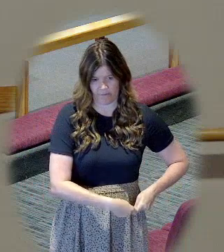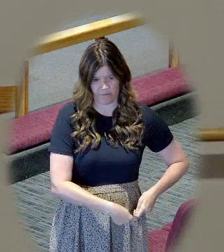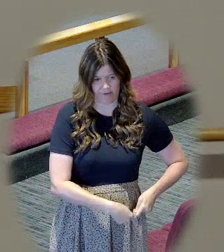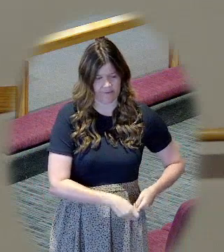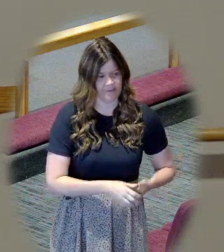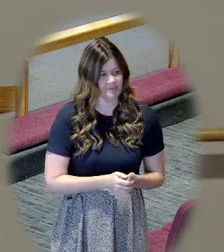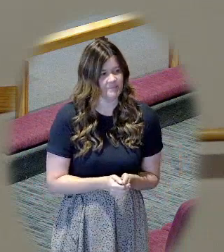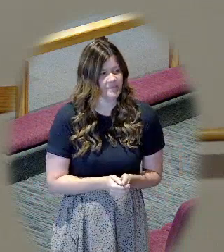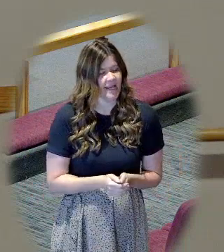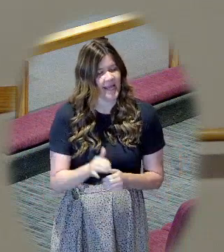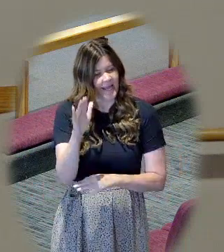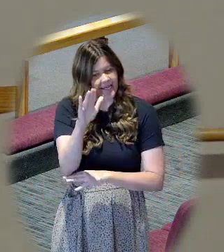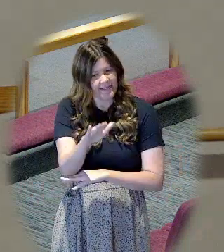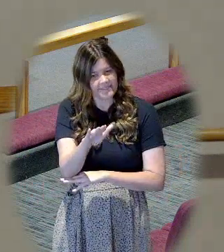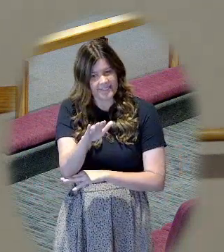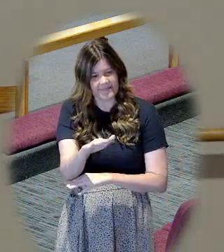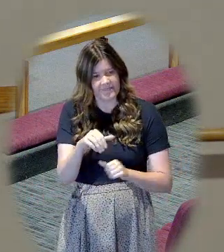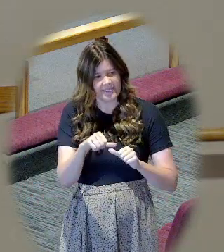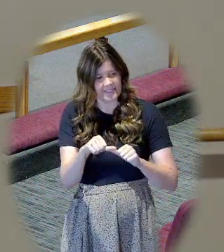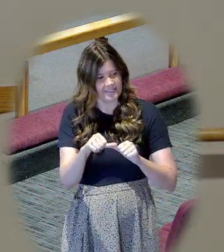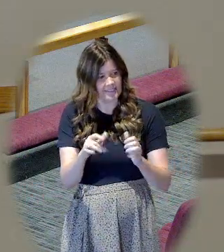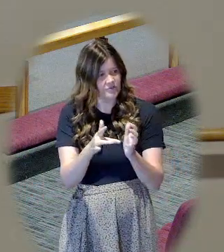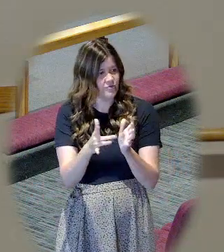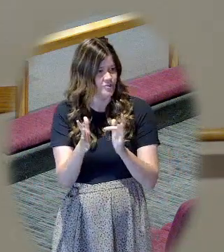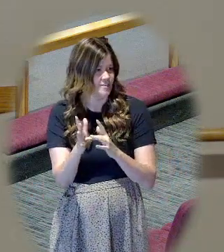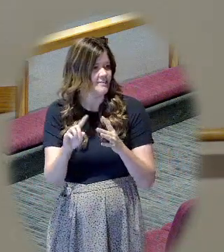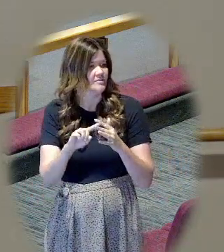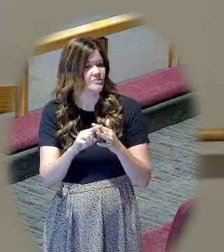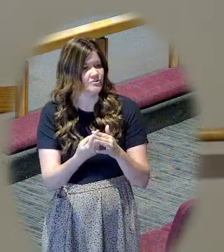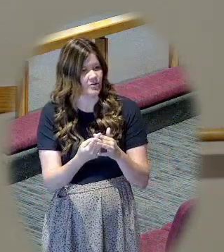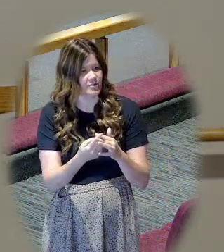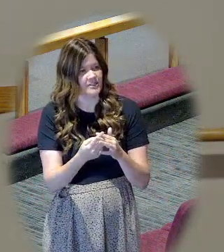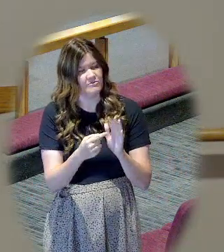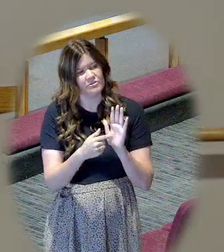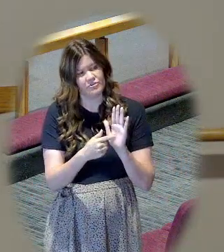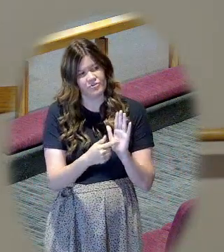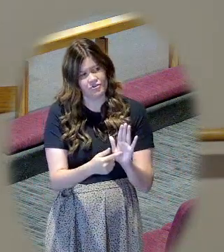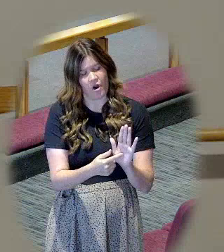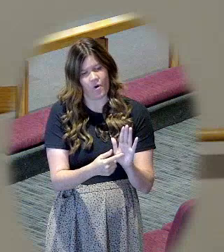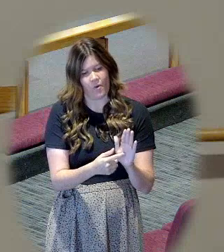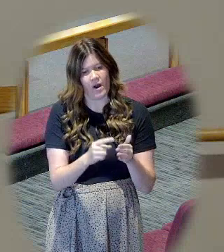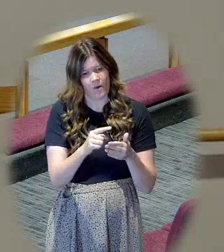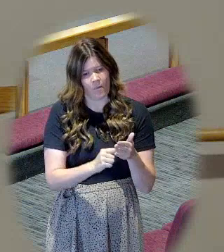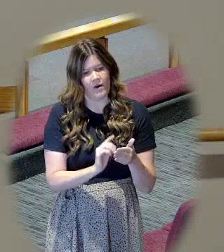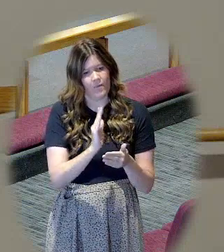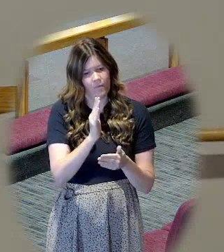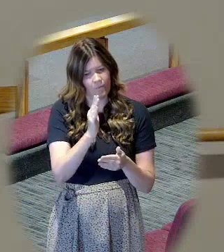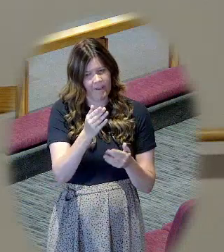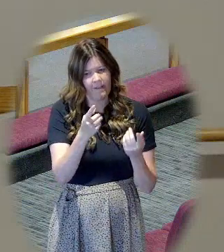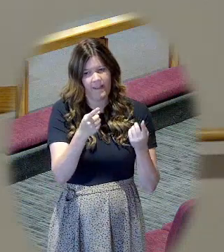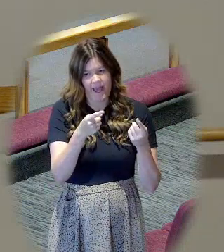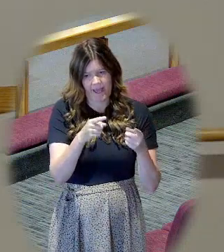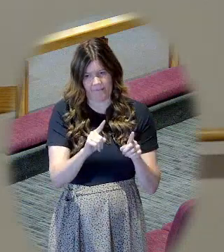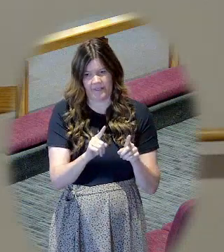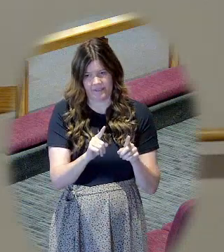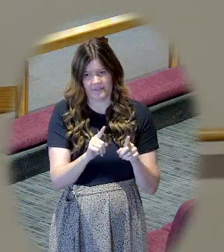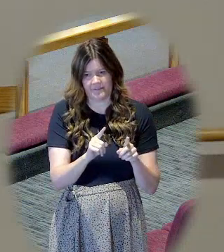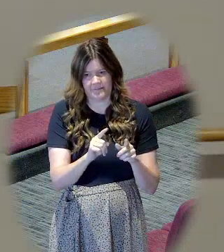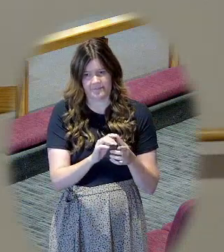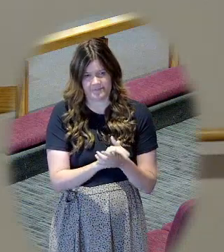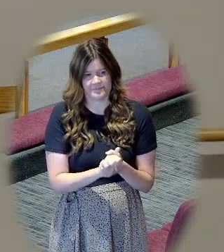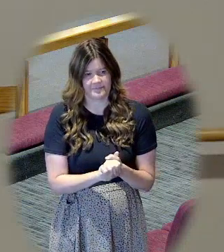And as the evening went on, Jesus began to reveal what was about to happen.